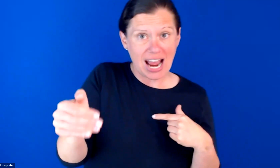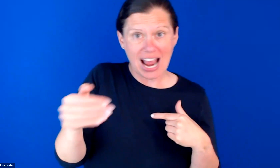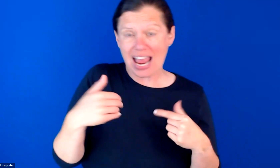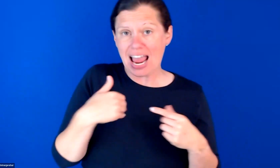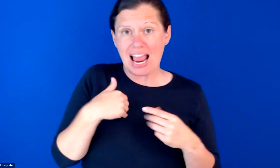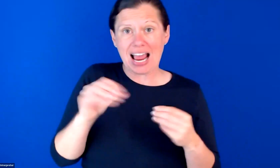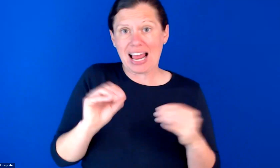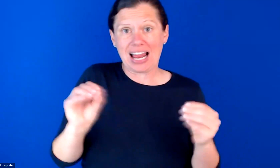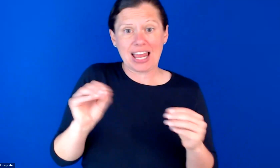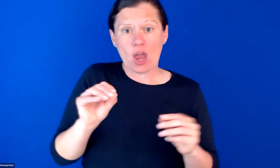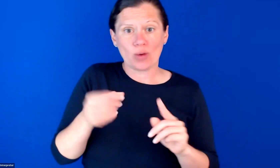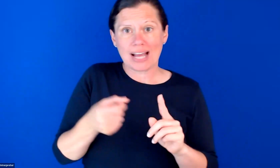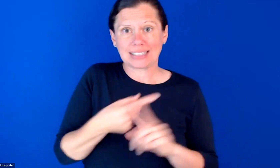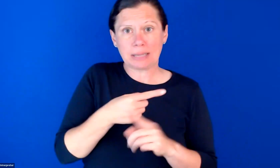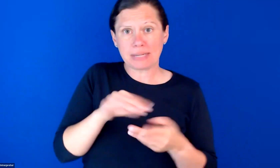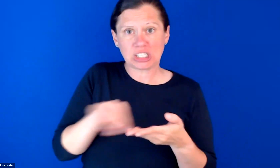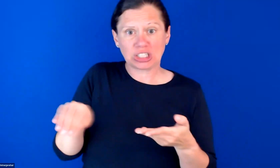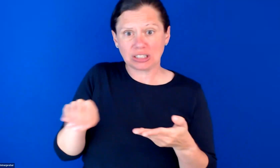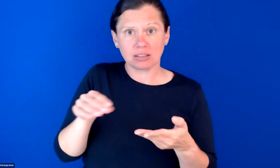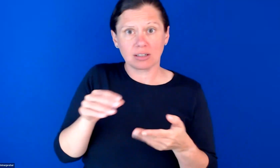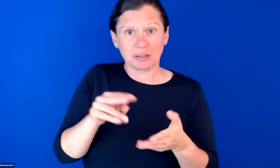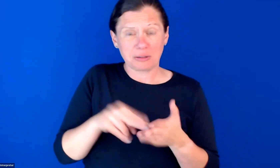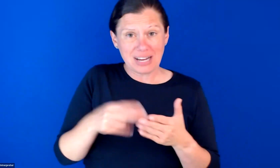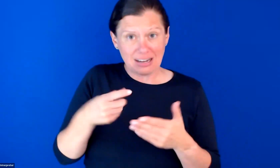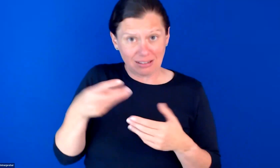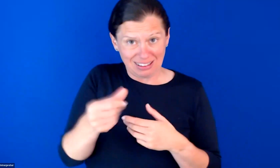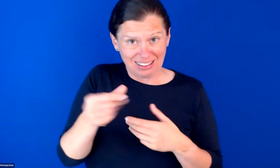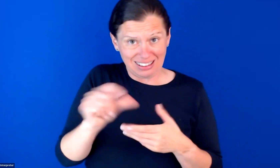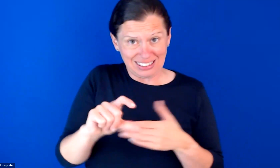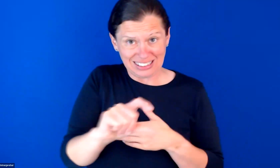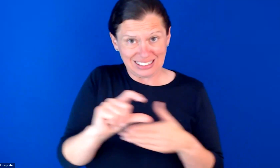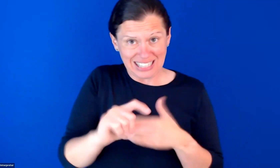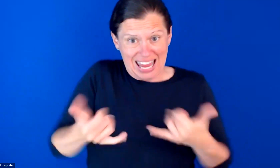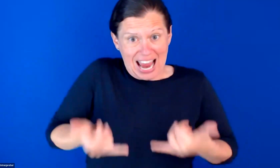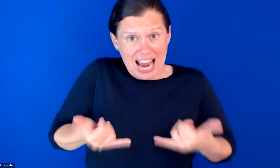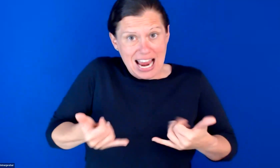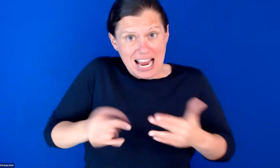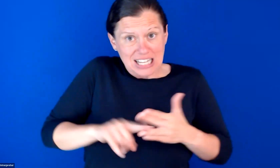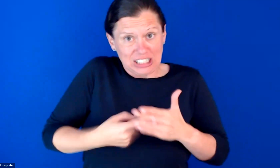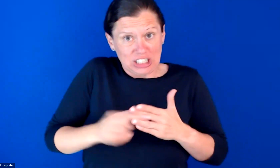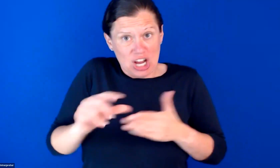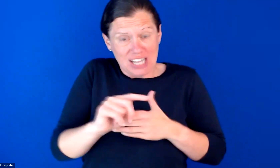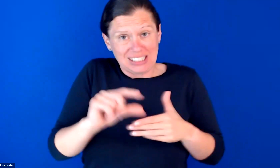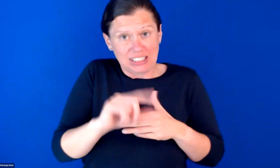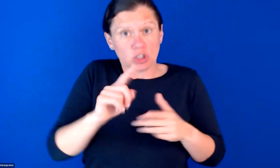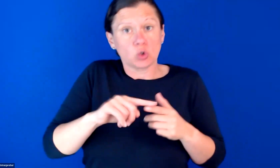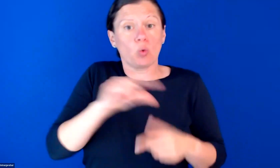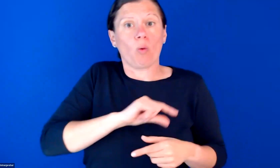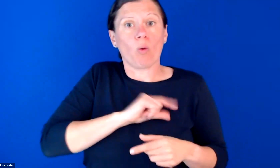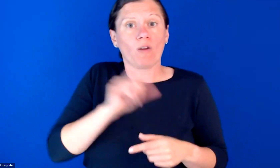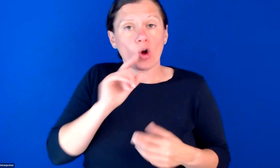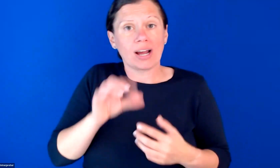into WellCares now. Is there a way to get an exemption or a refund for the premiums I pay from July 2023 to